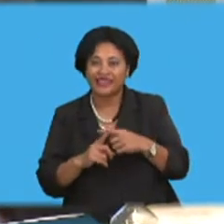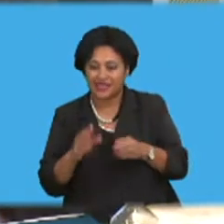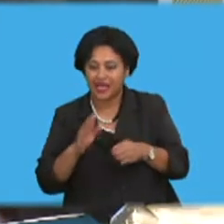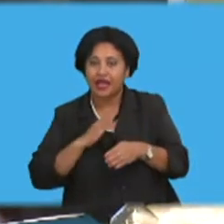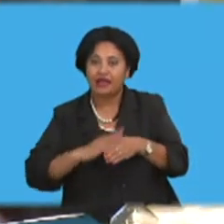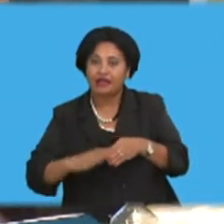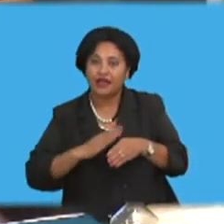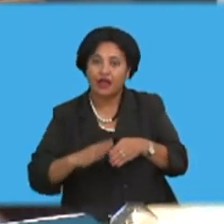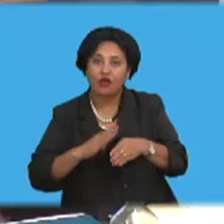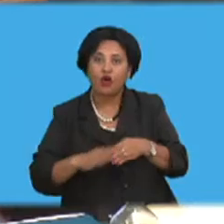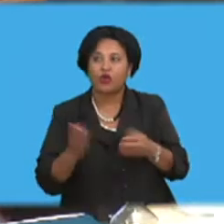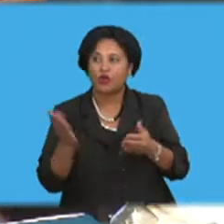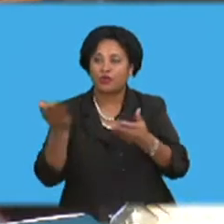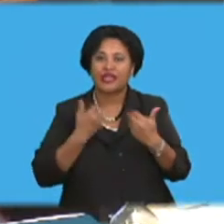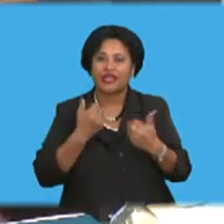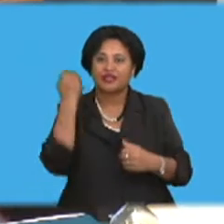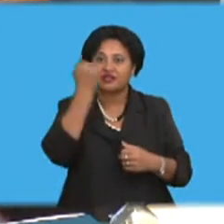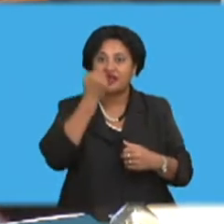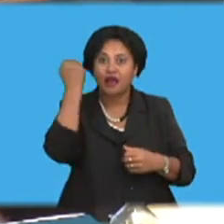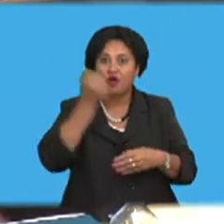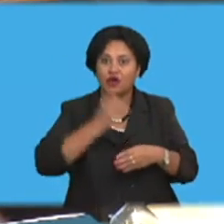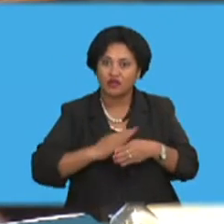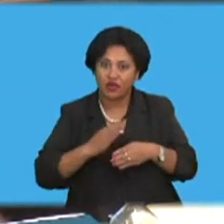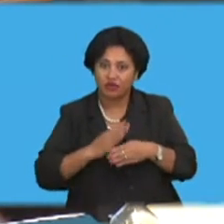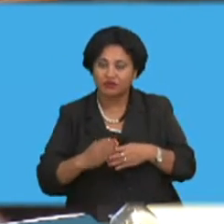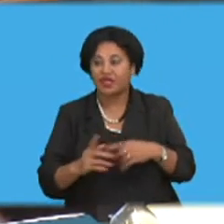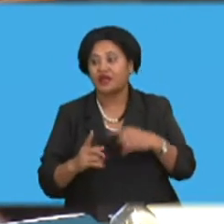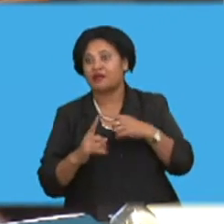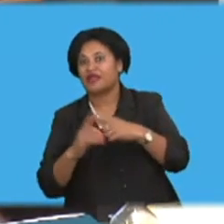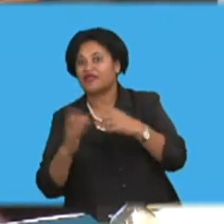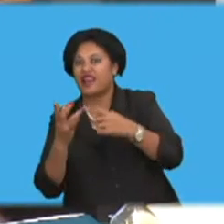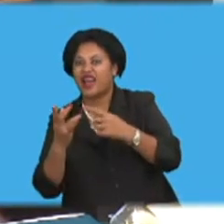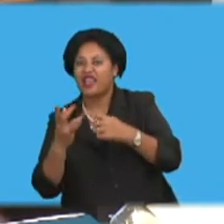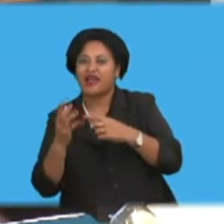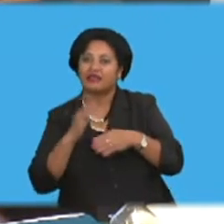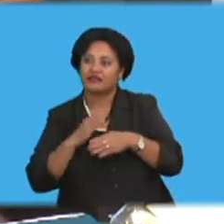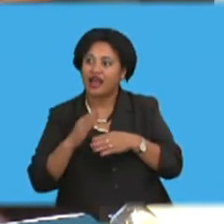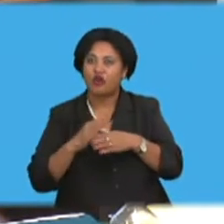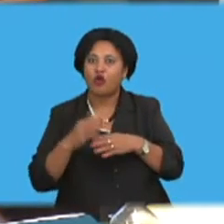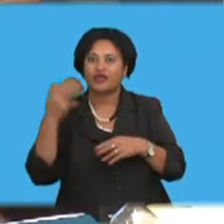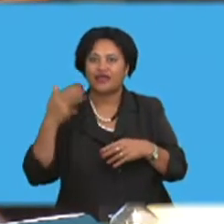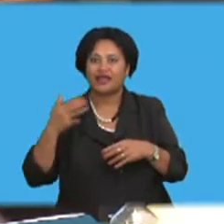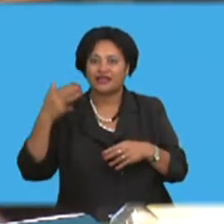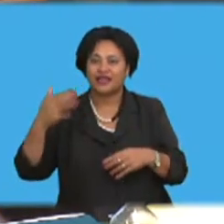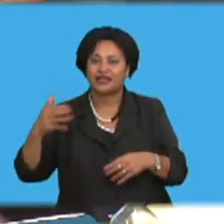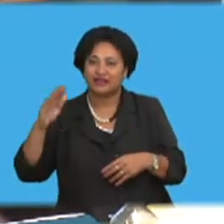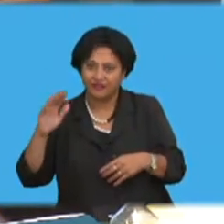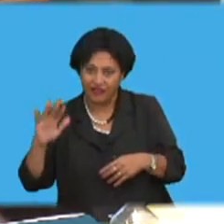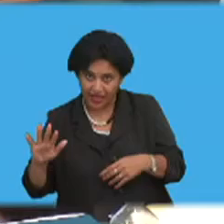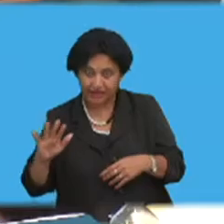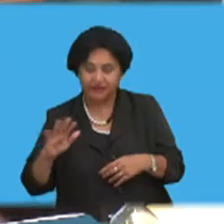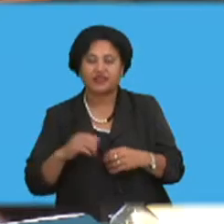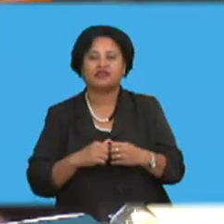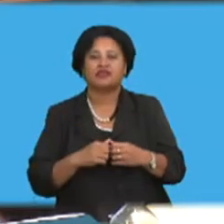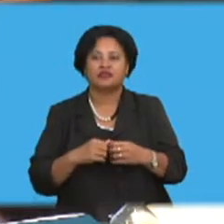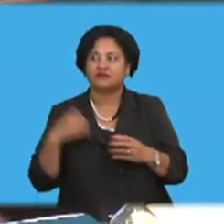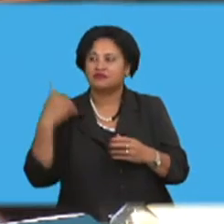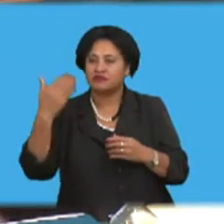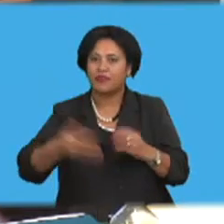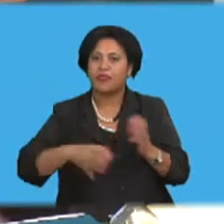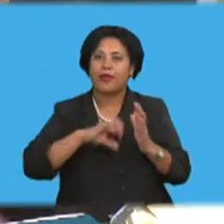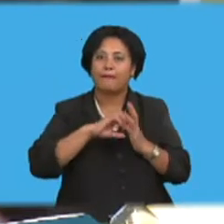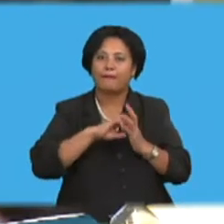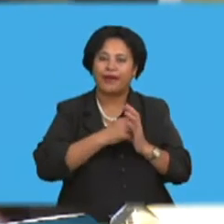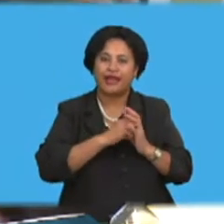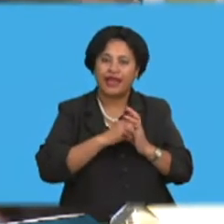Samoa hybrid, and of course the Malekandina followed in 1995, and an eggplant